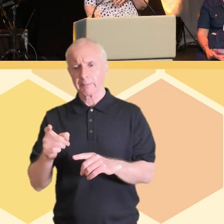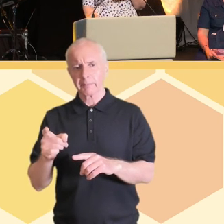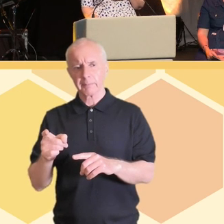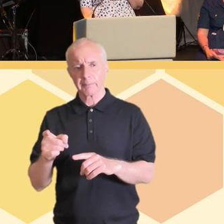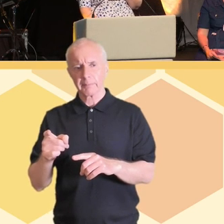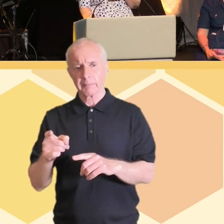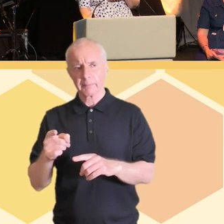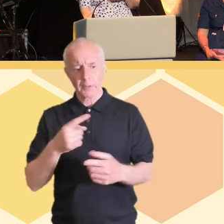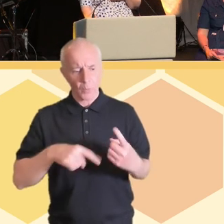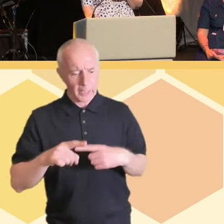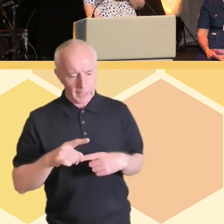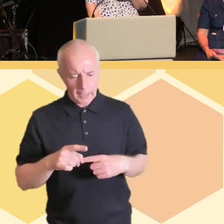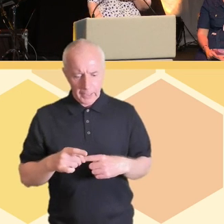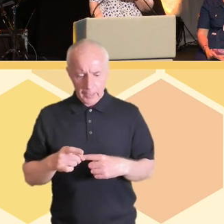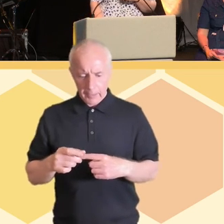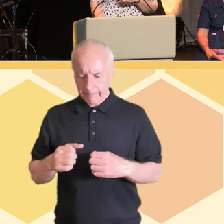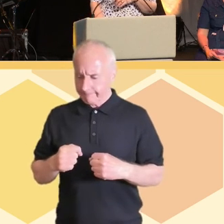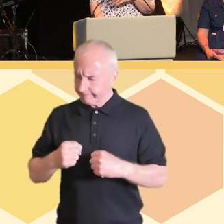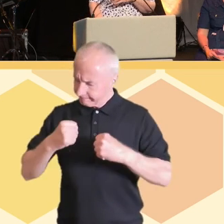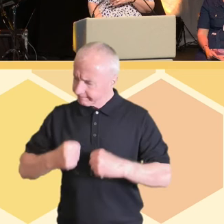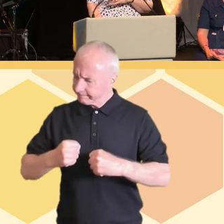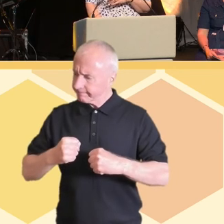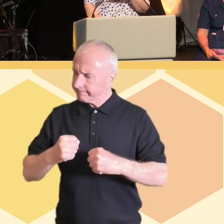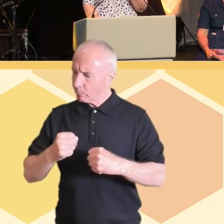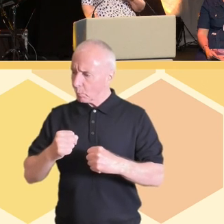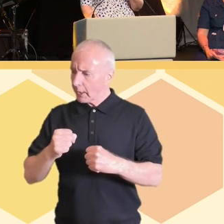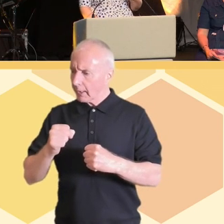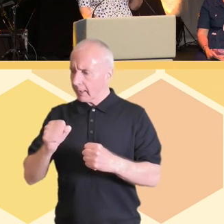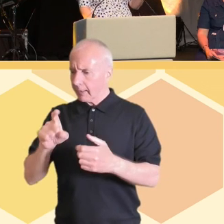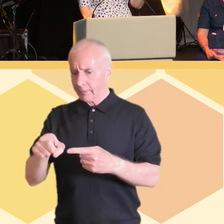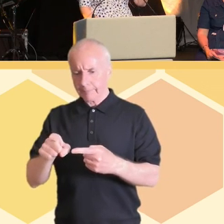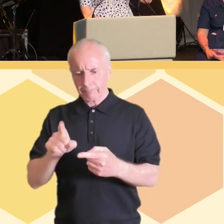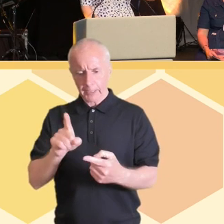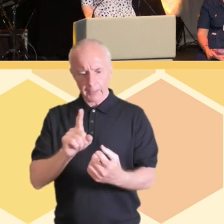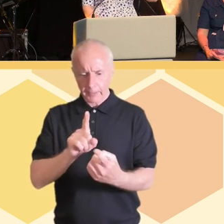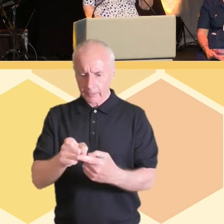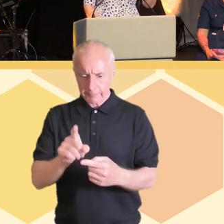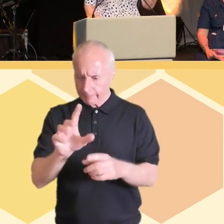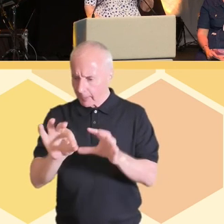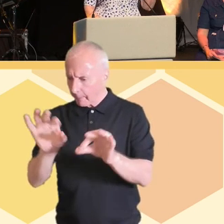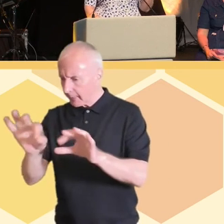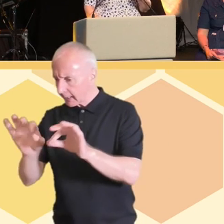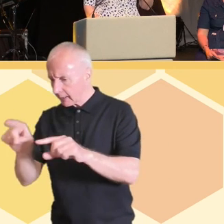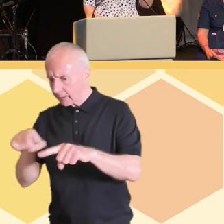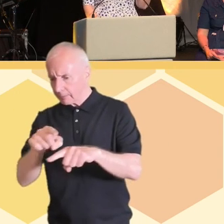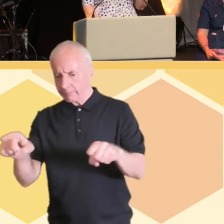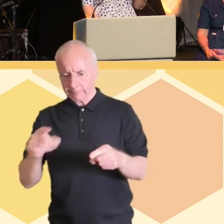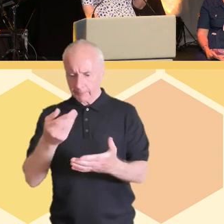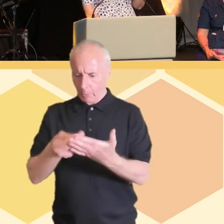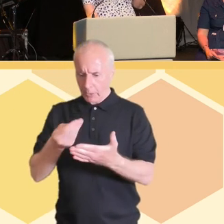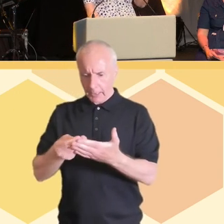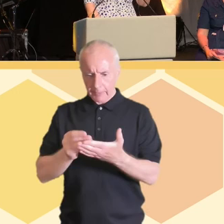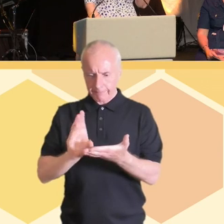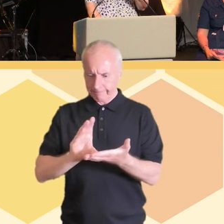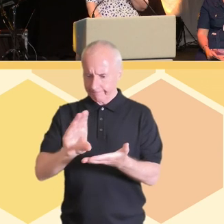our commitment to invest in godly leaders. You know, we got together and we identified that there was access to funding was a